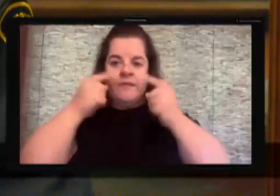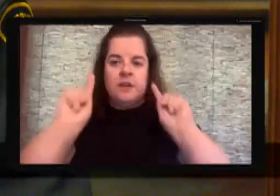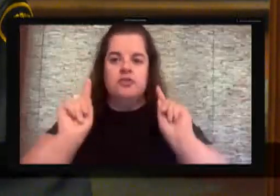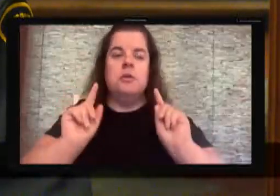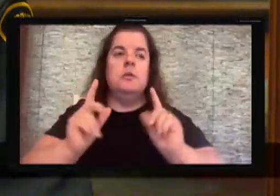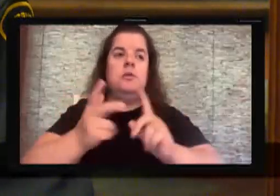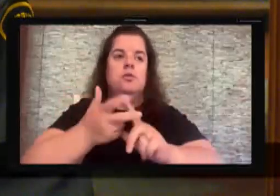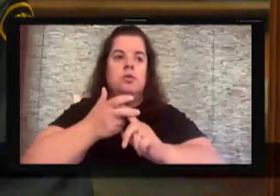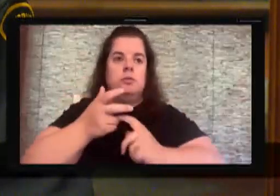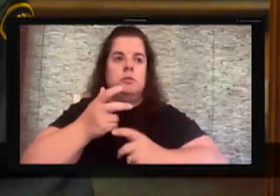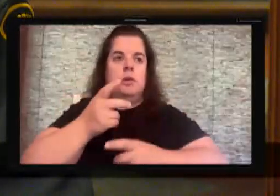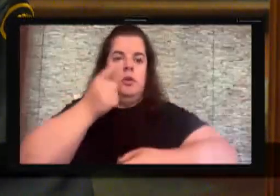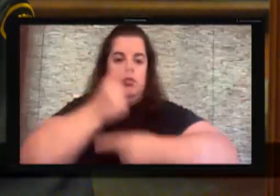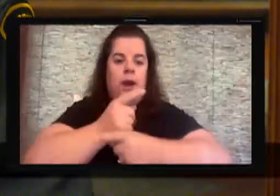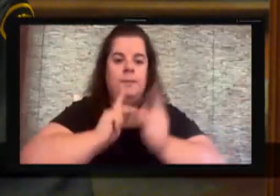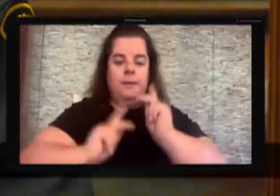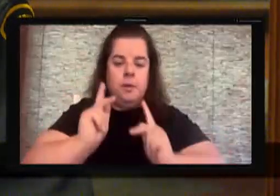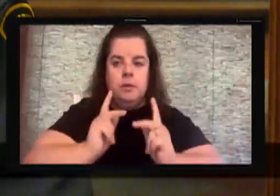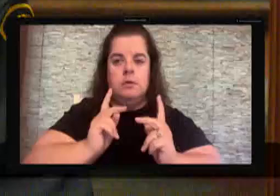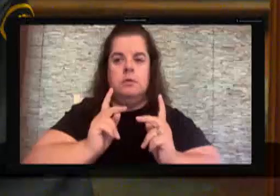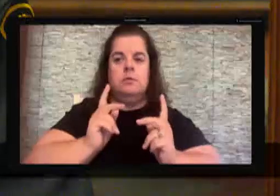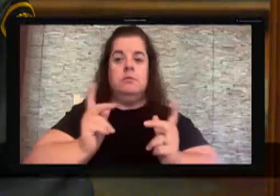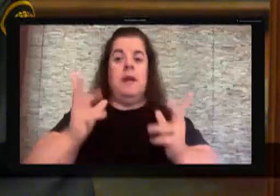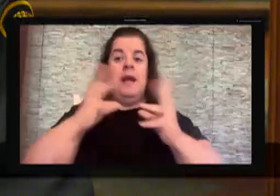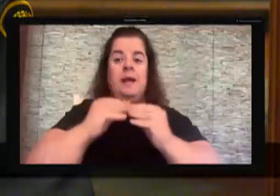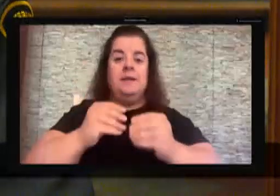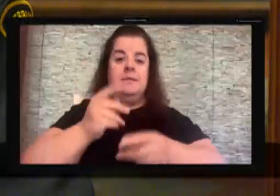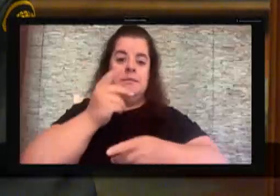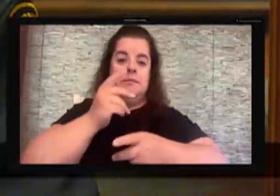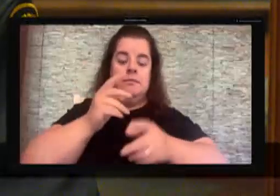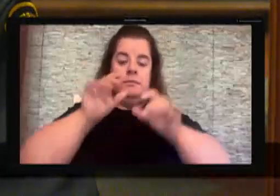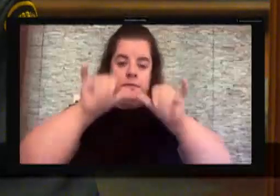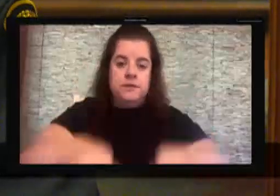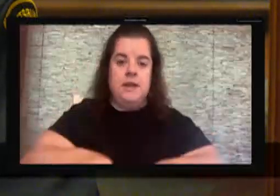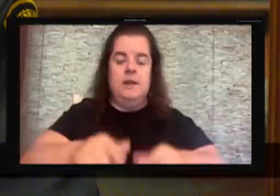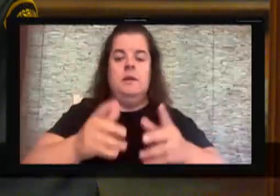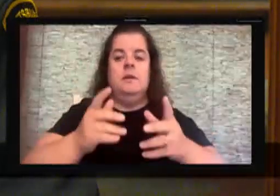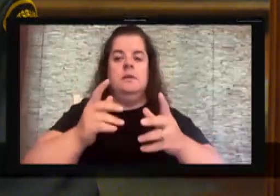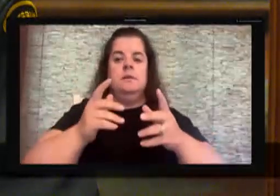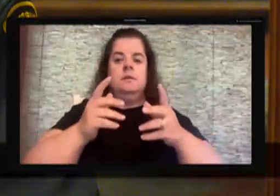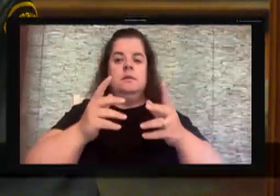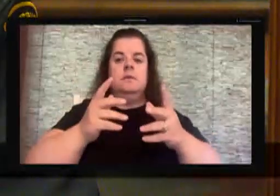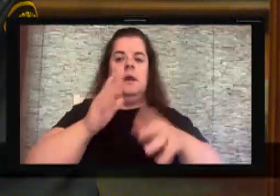right candidates, and then furthermore retain them to improve their